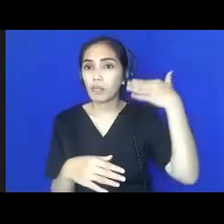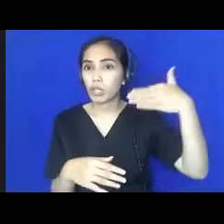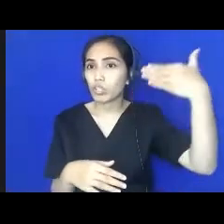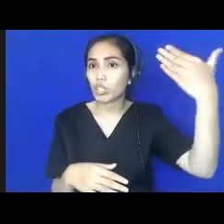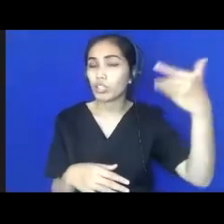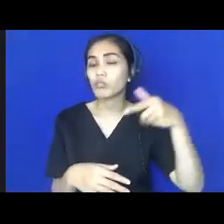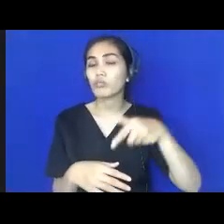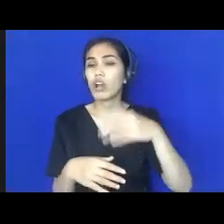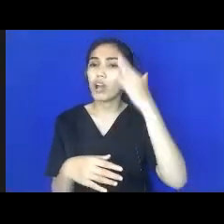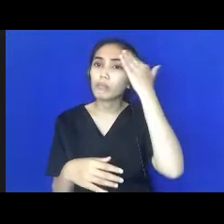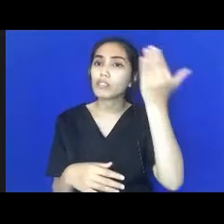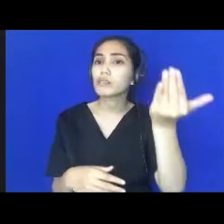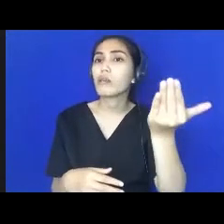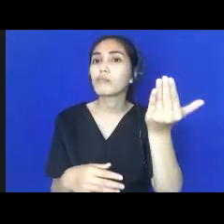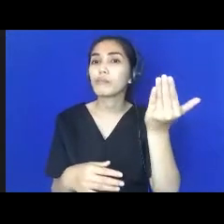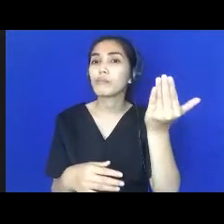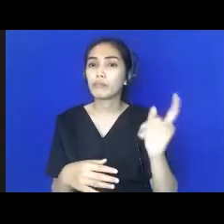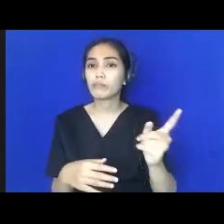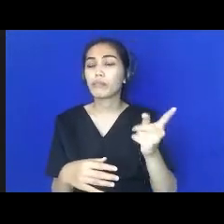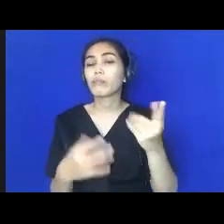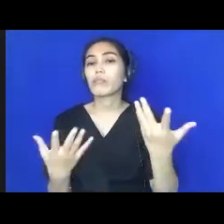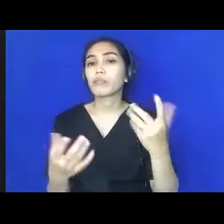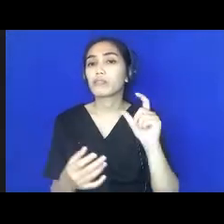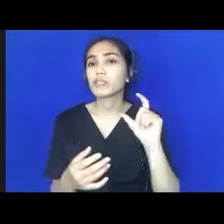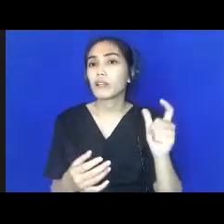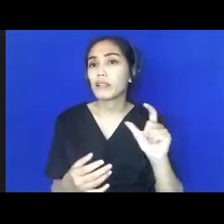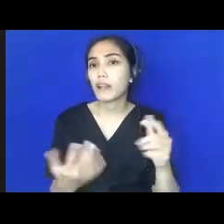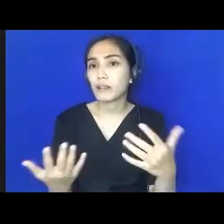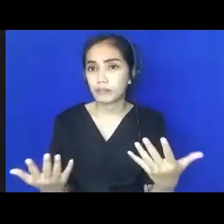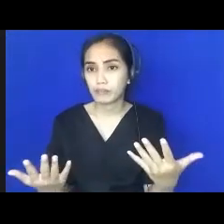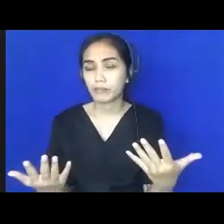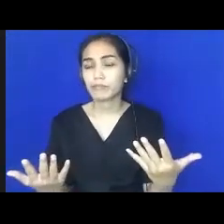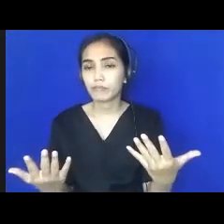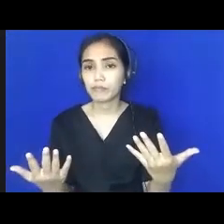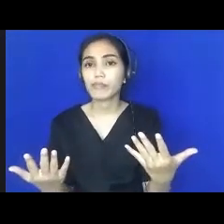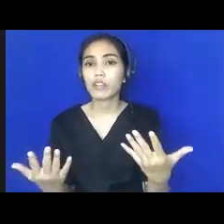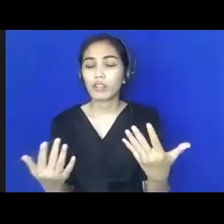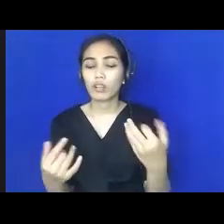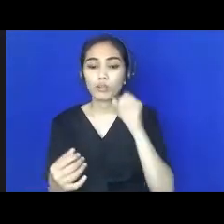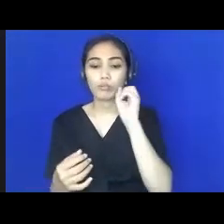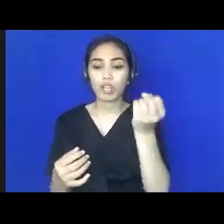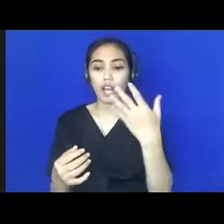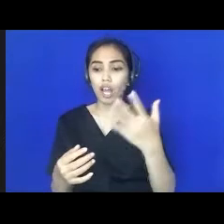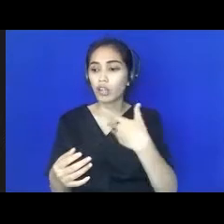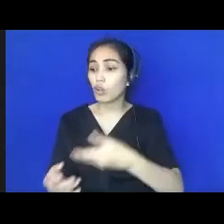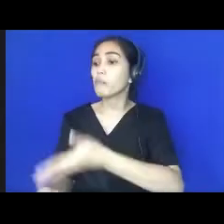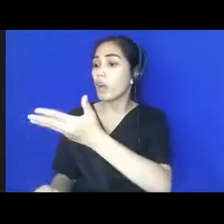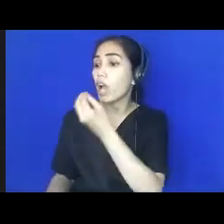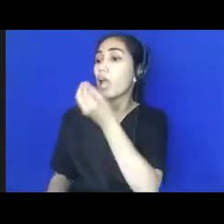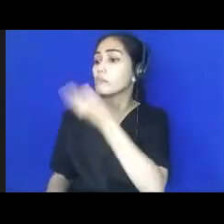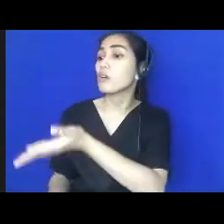saying, take this tablet. I say you have to take it, or it's good for you. That's not enough. So they have to